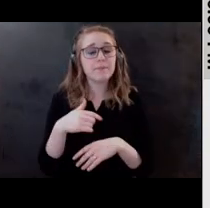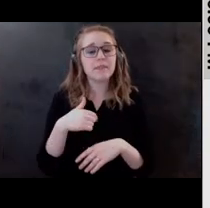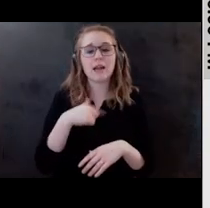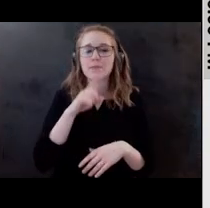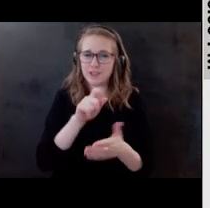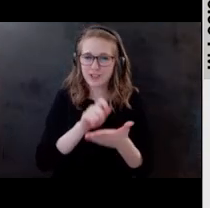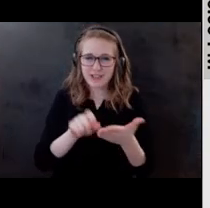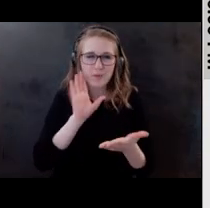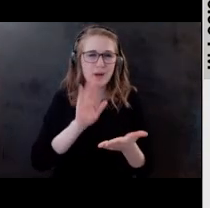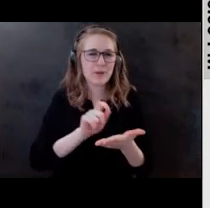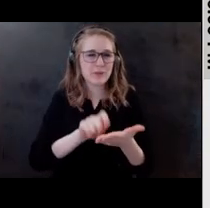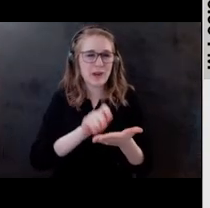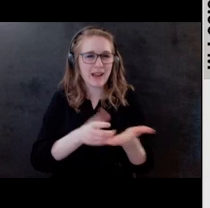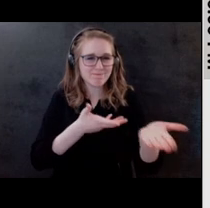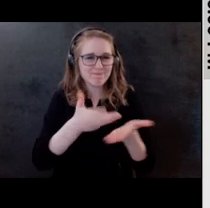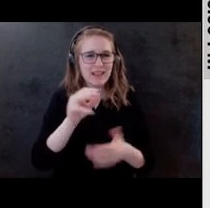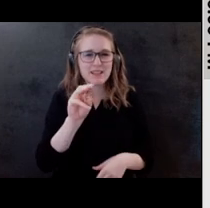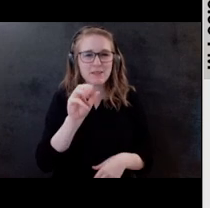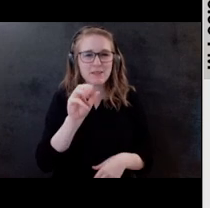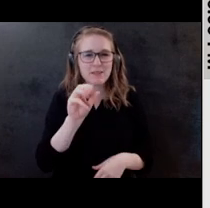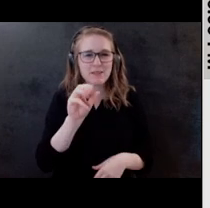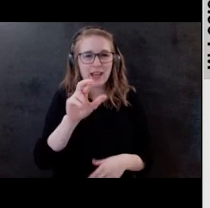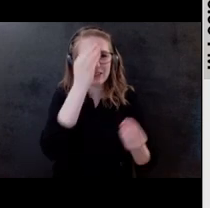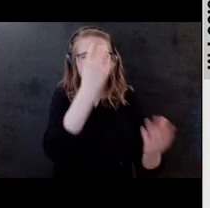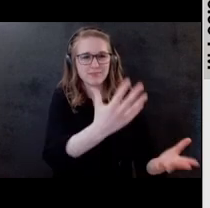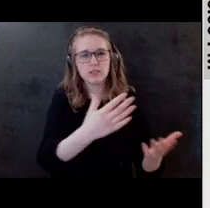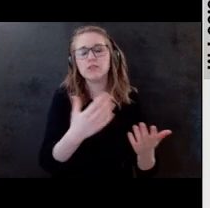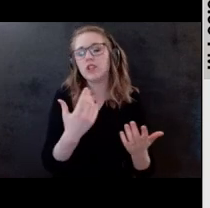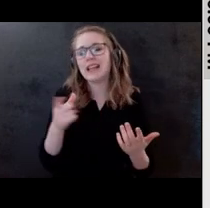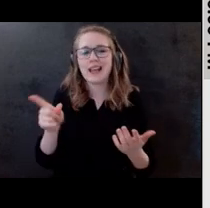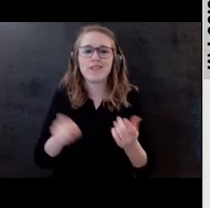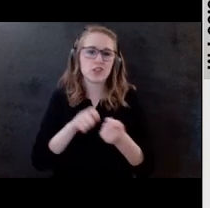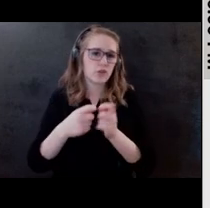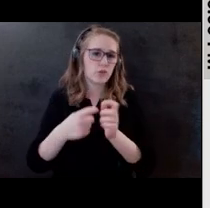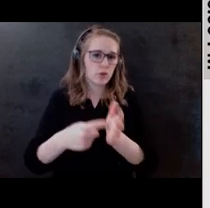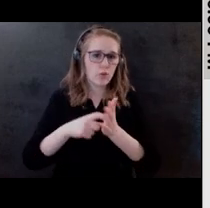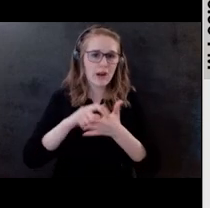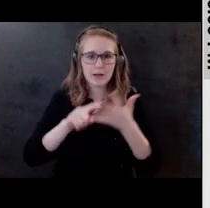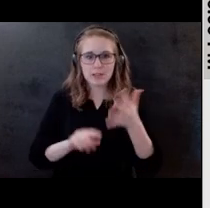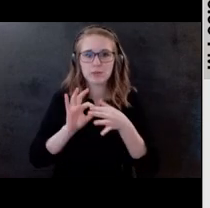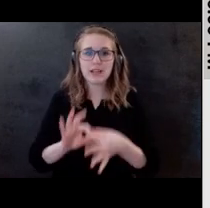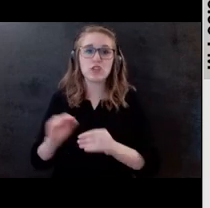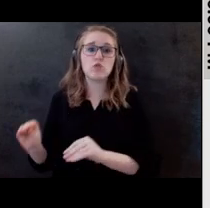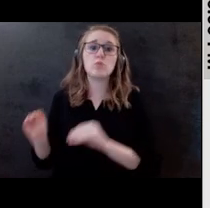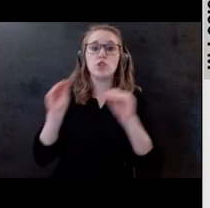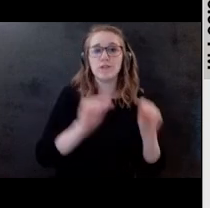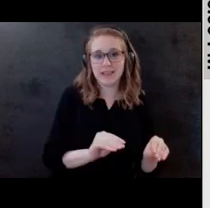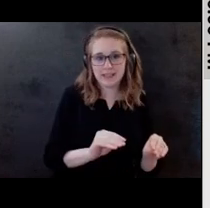mayor to inform him of such. So they have certain requirements to vacate the current premise.